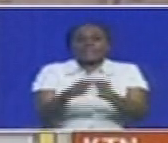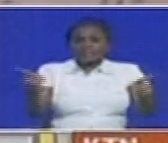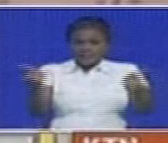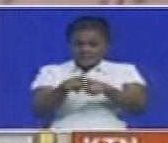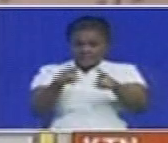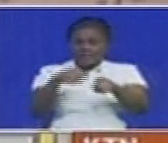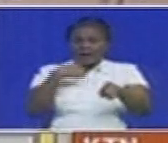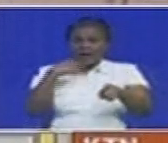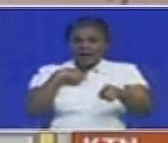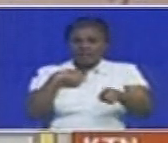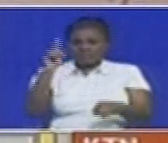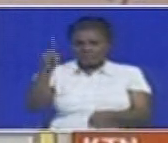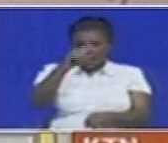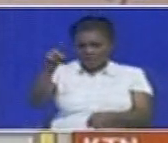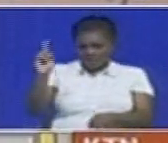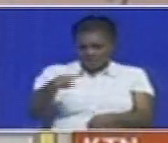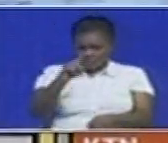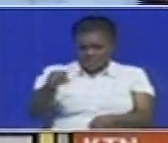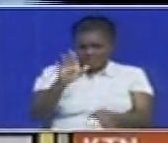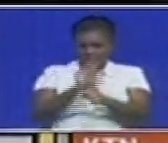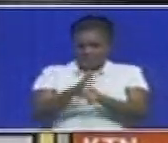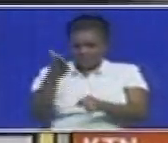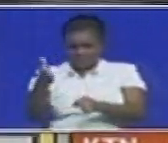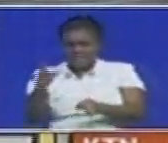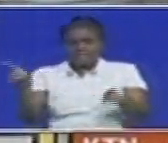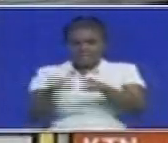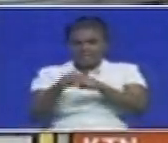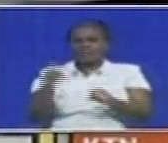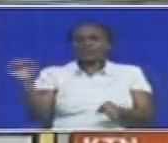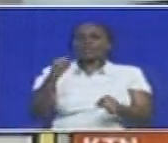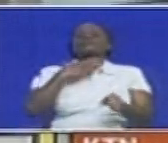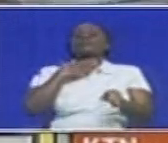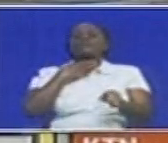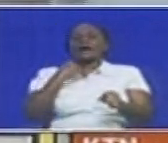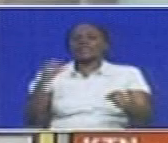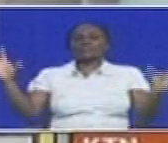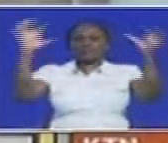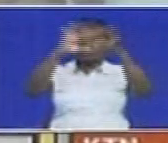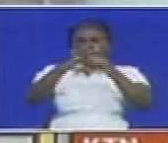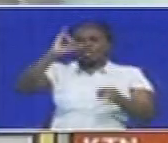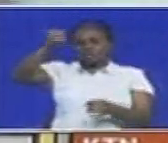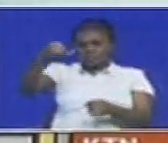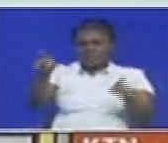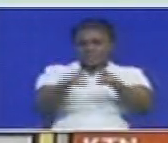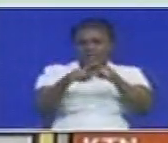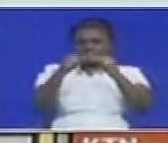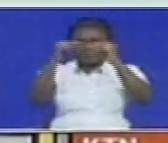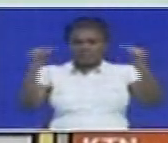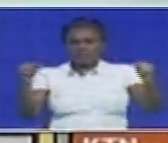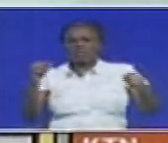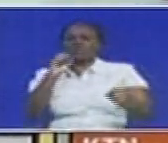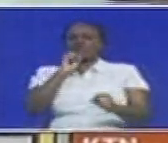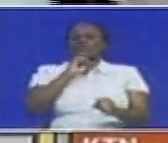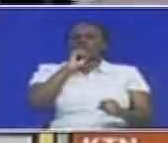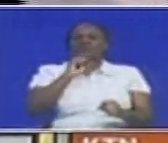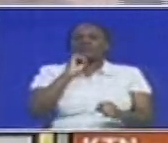na madai ya makosa kwenye zoezi hilo la uchaguzi, Sholei aliitaka muungano wa Jubilee pamoja na upinzani kuacha kurushiana